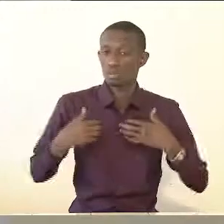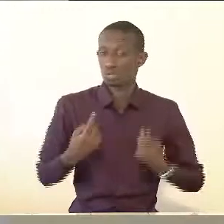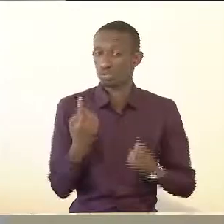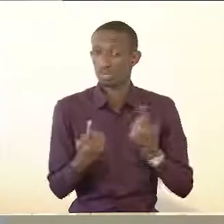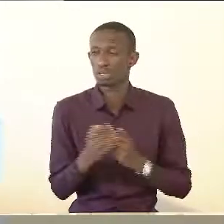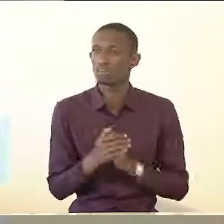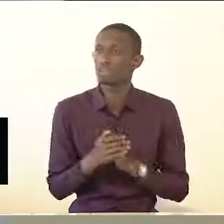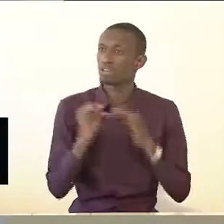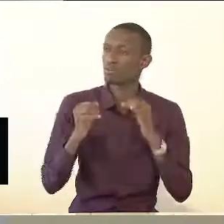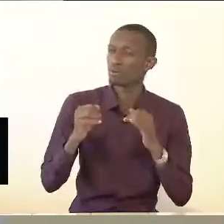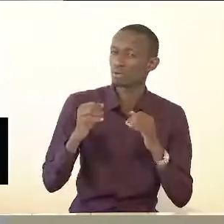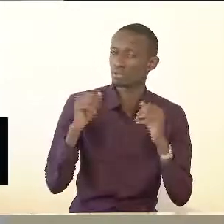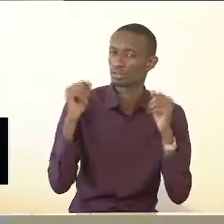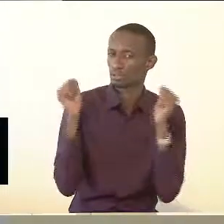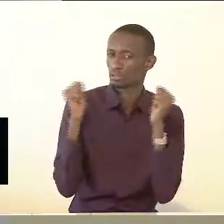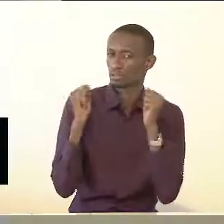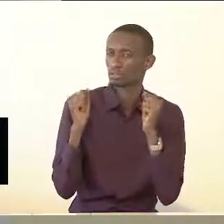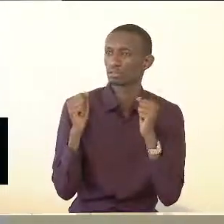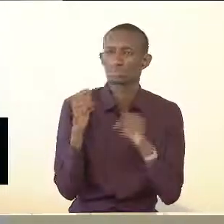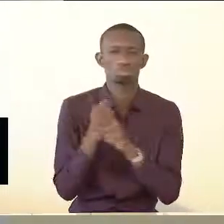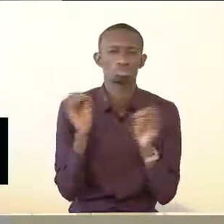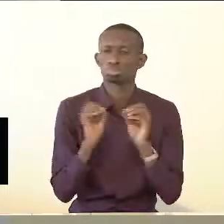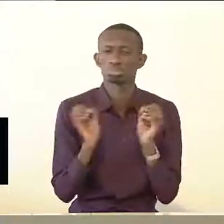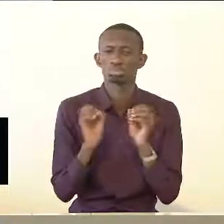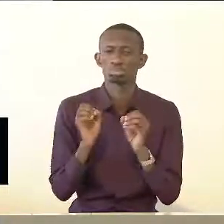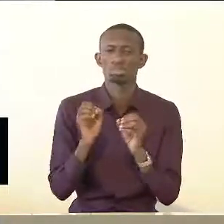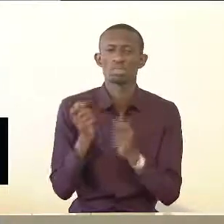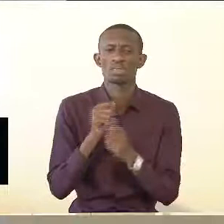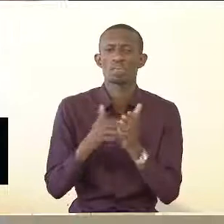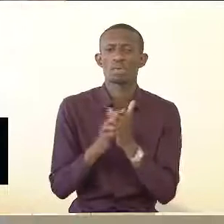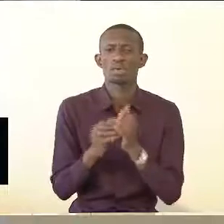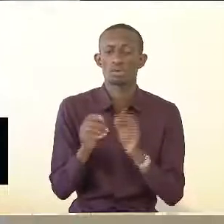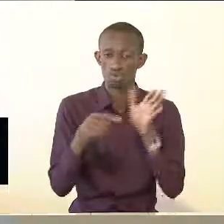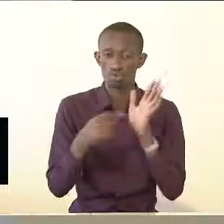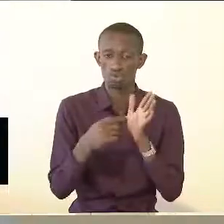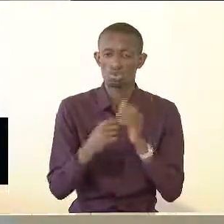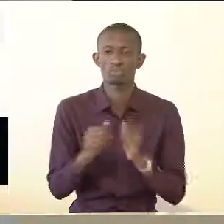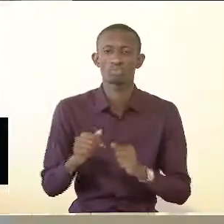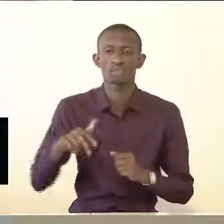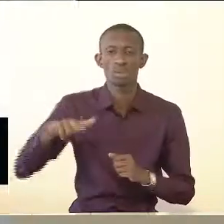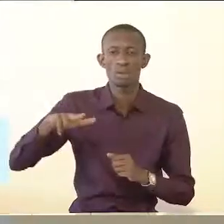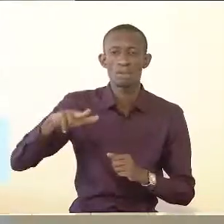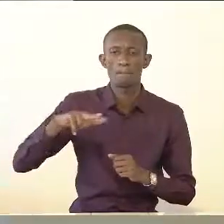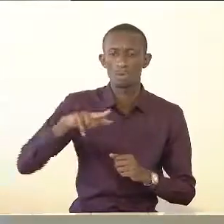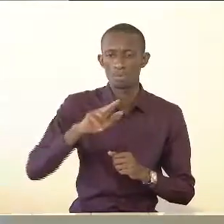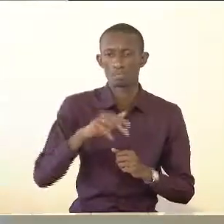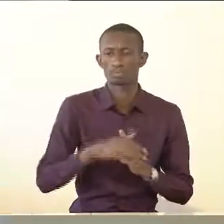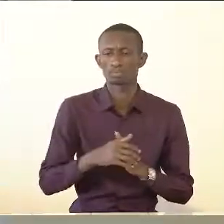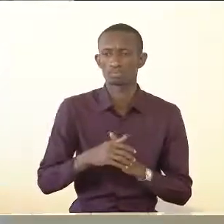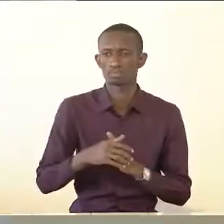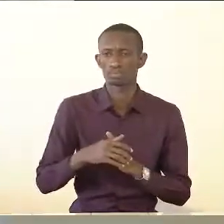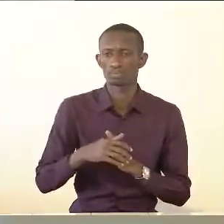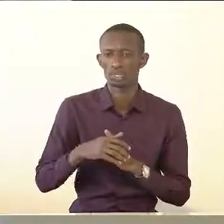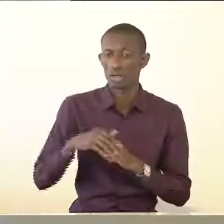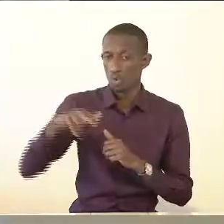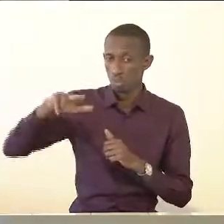An example, we can talk about lizards. Lizards, they don't carry any locomotion when it is